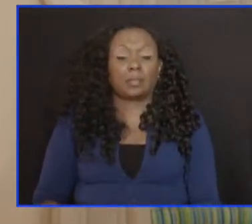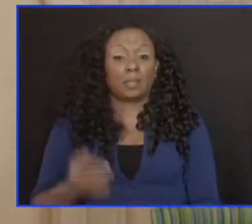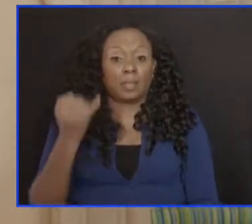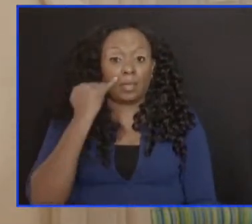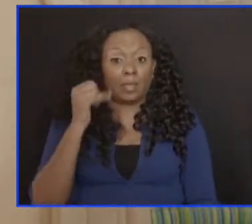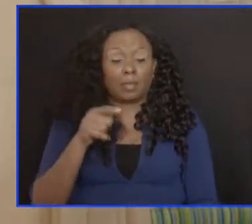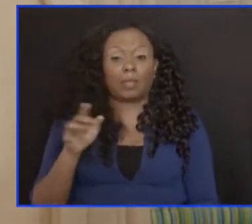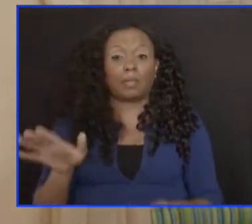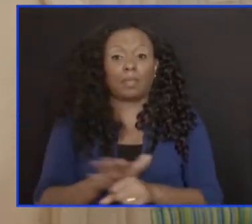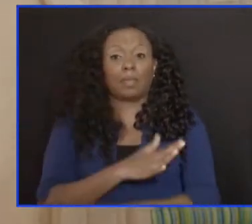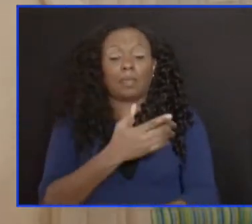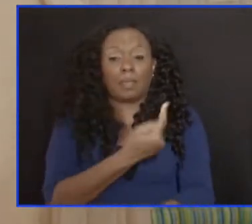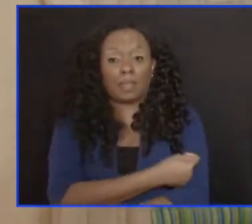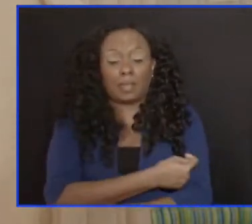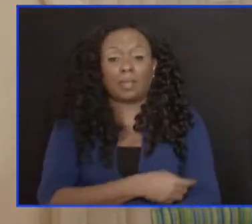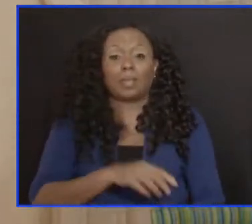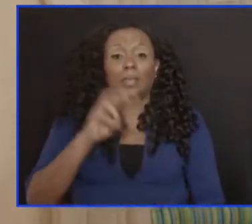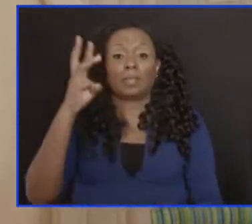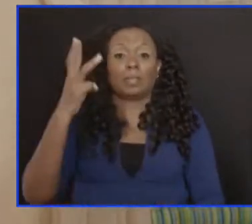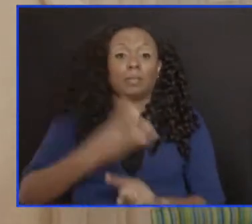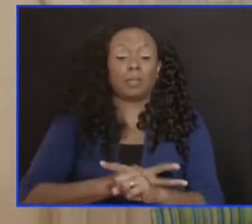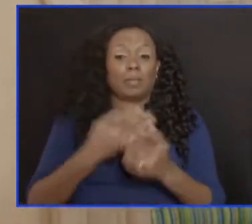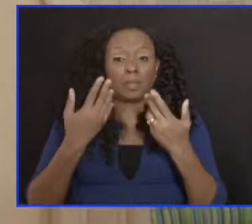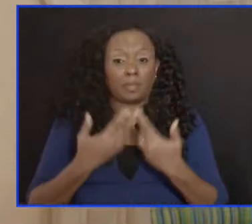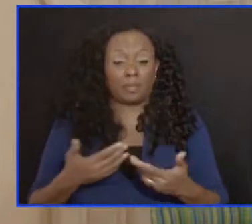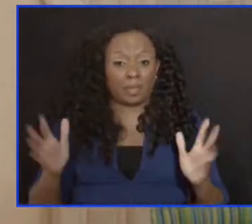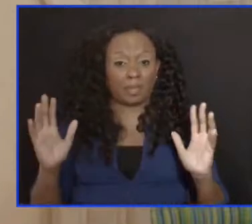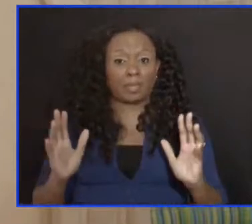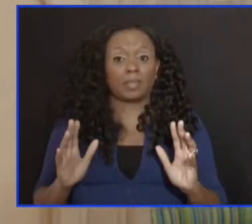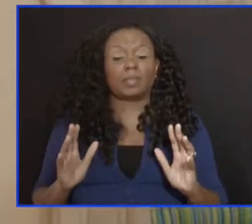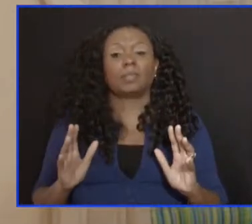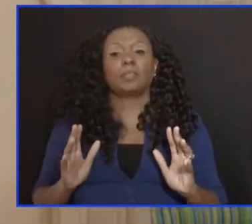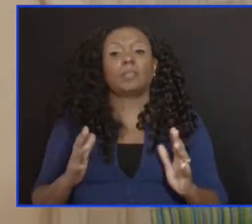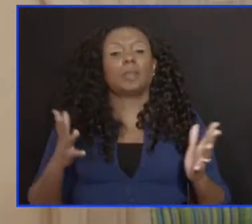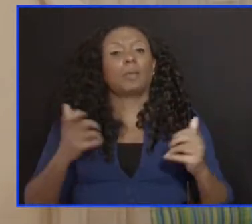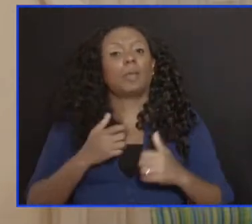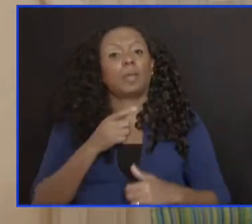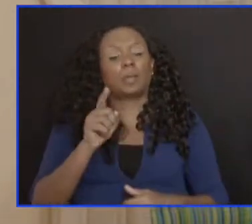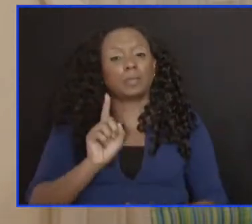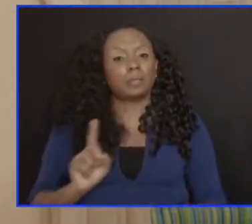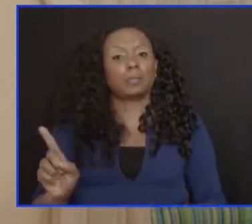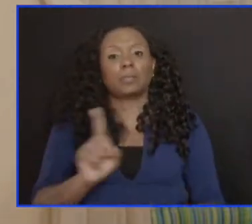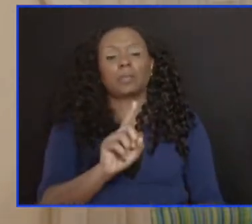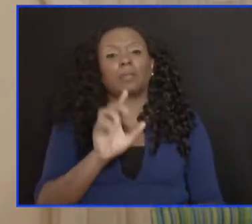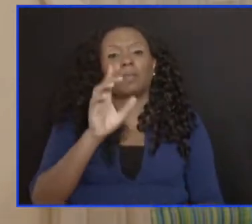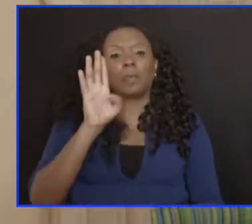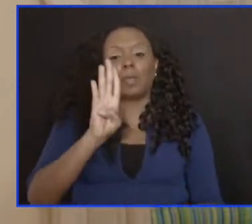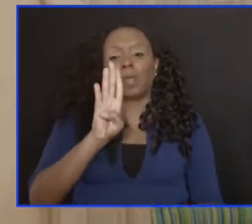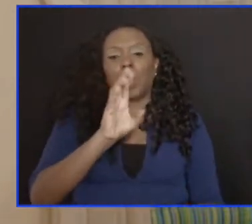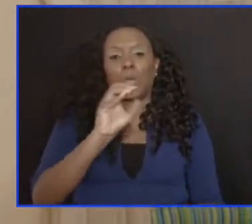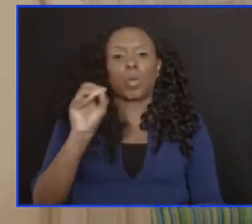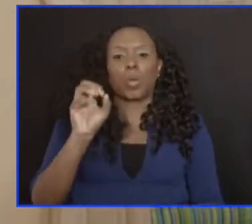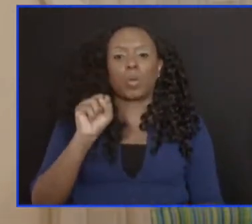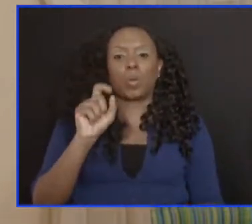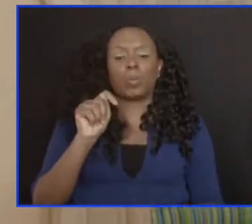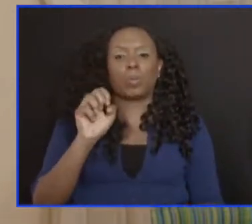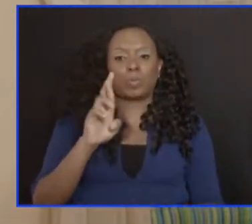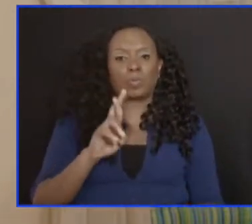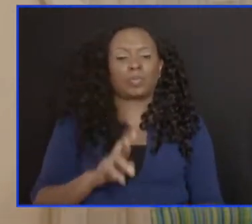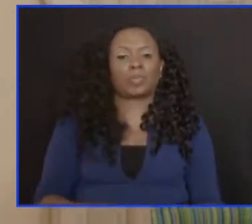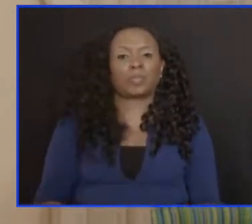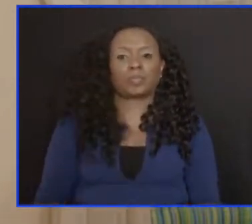vaccinated and more than 6 months has passed, we really recommend you to come forward and get boosted. So this